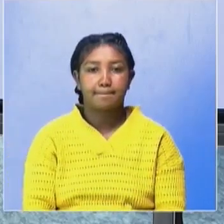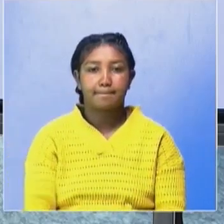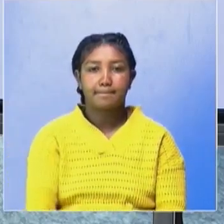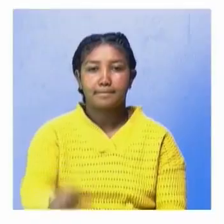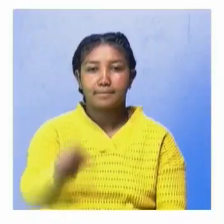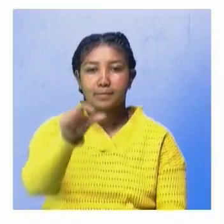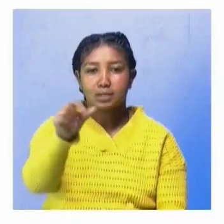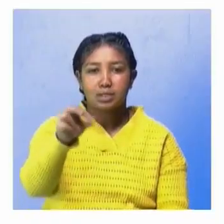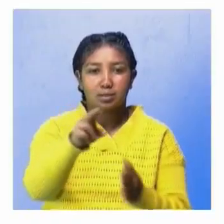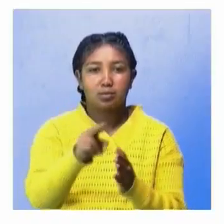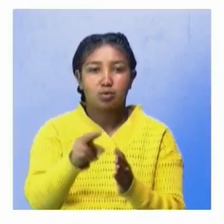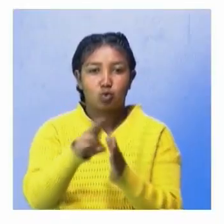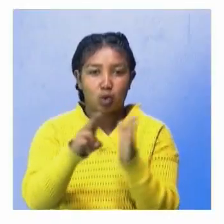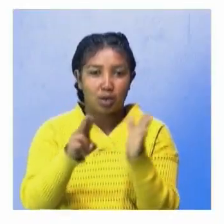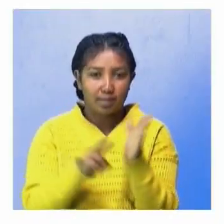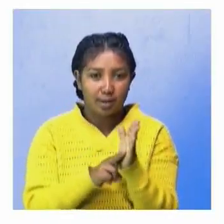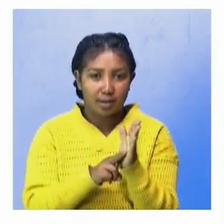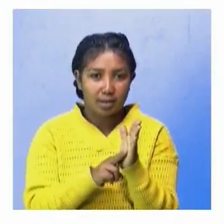Rule number